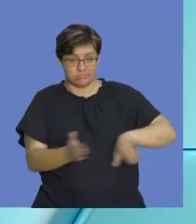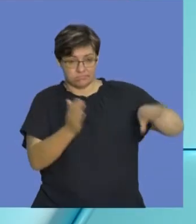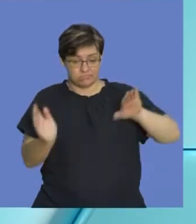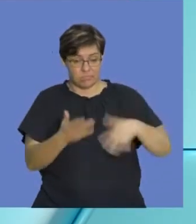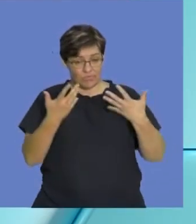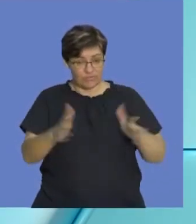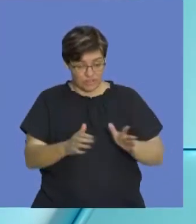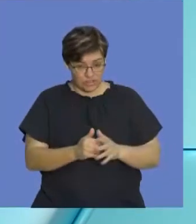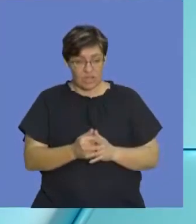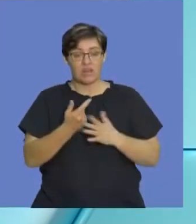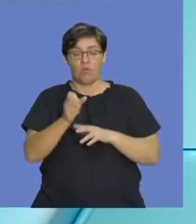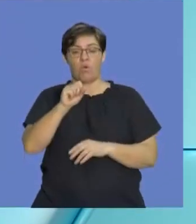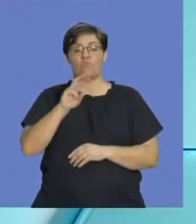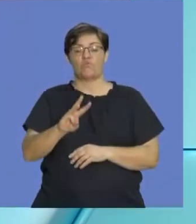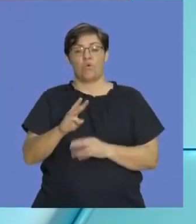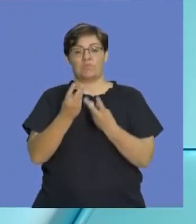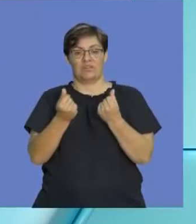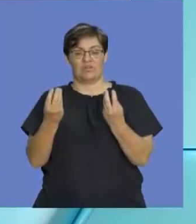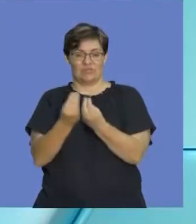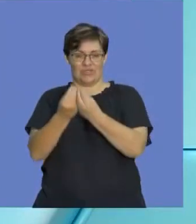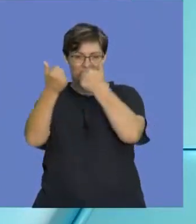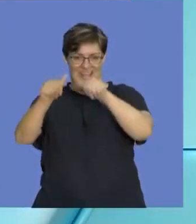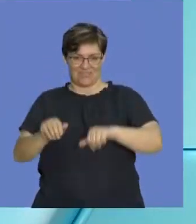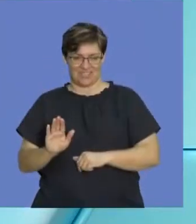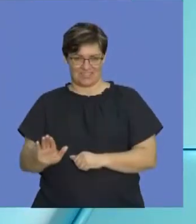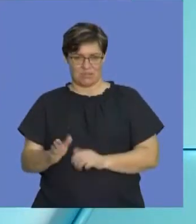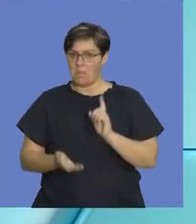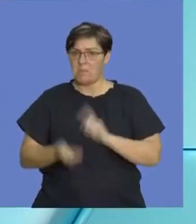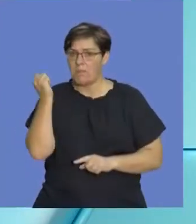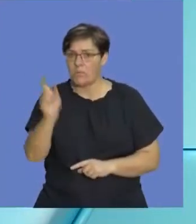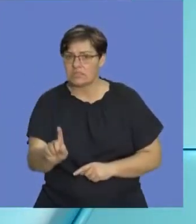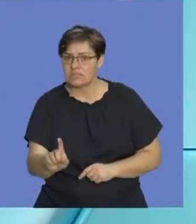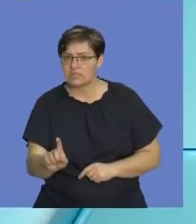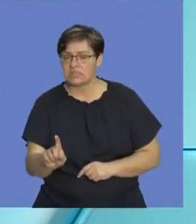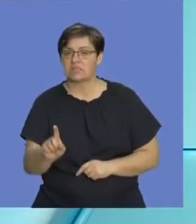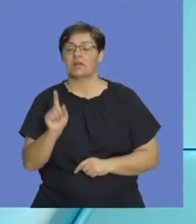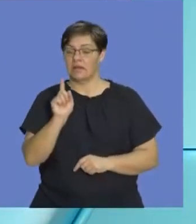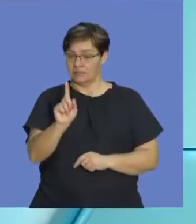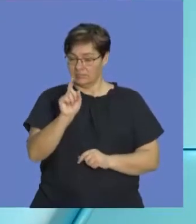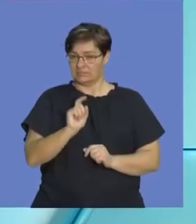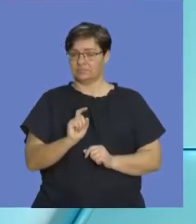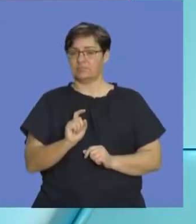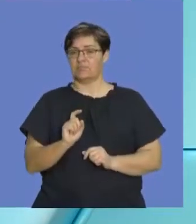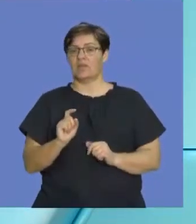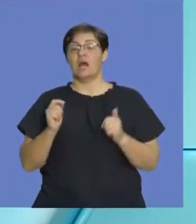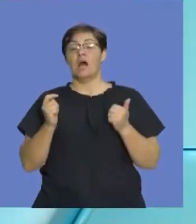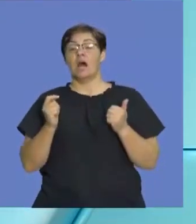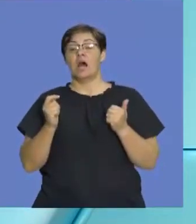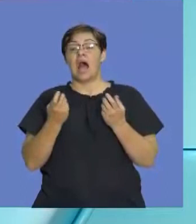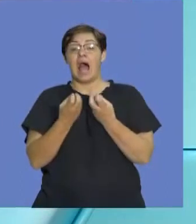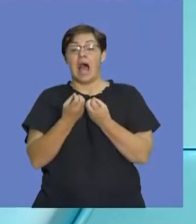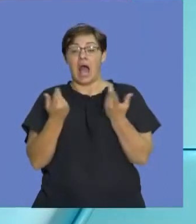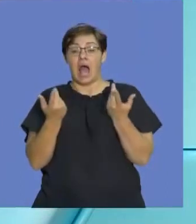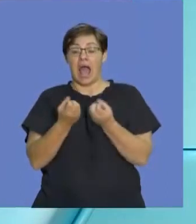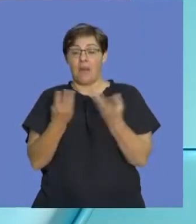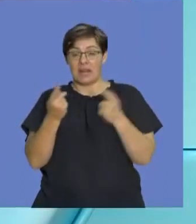right? We're now in the raw material stock account, and what do we find? That the actual amount